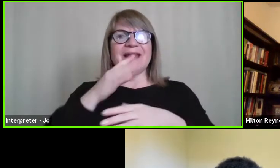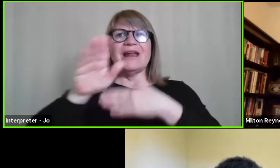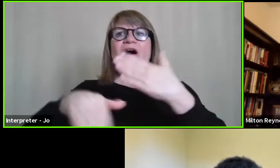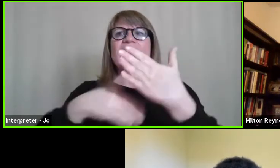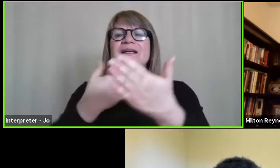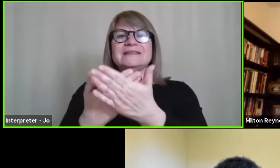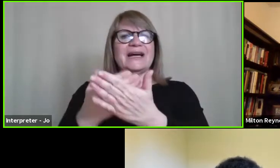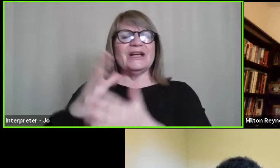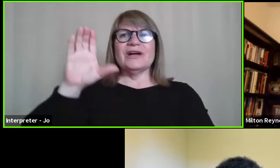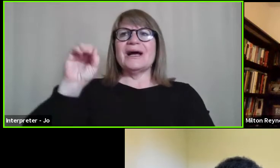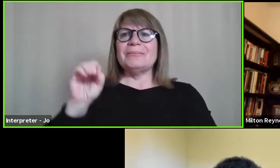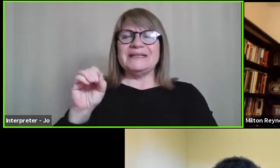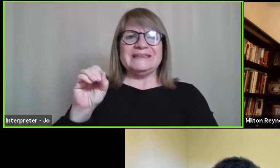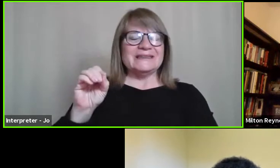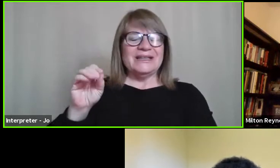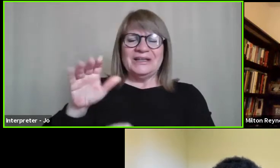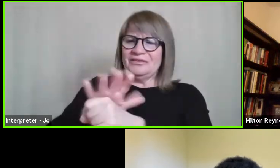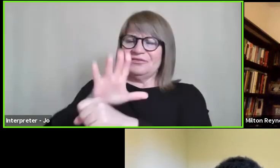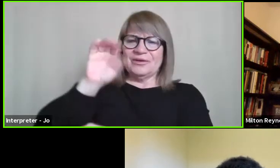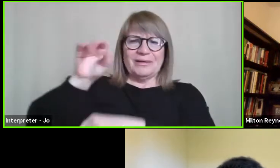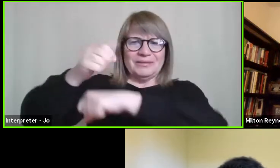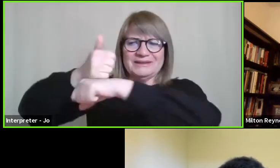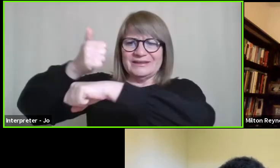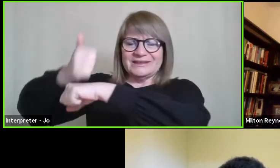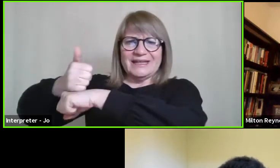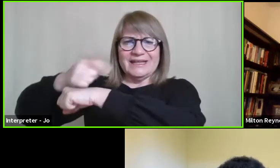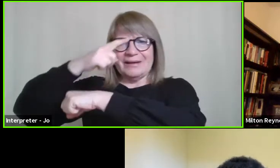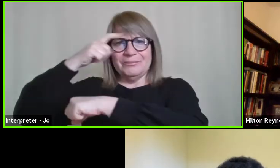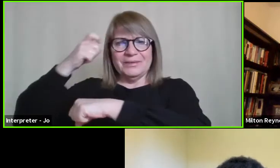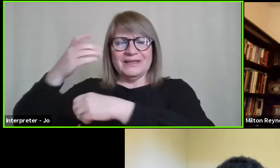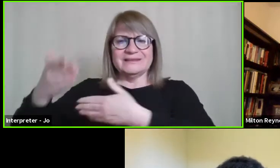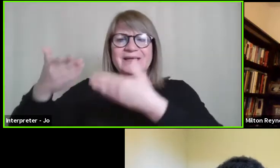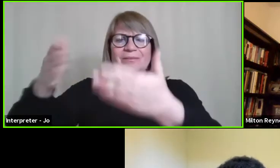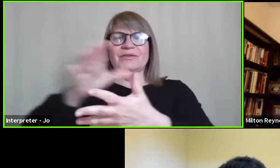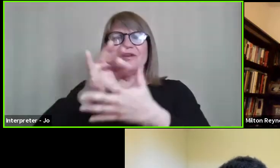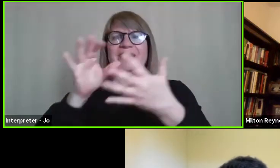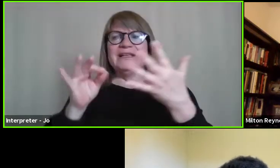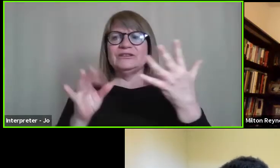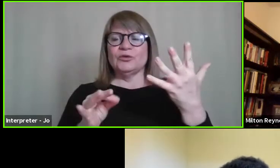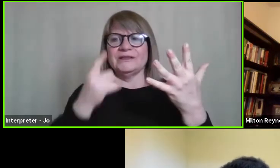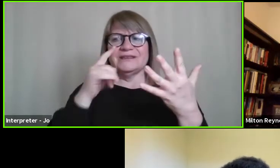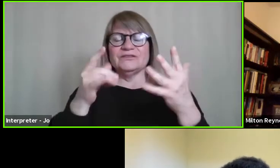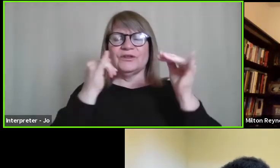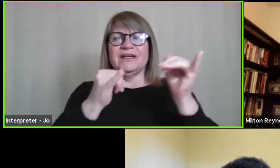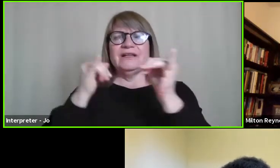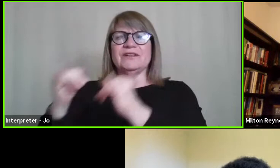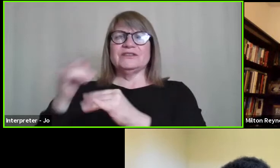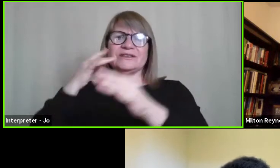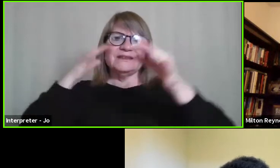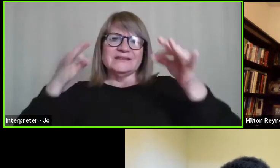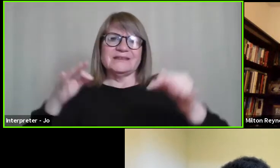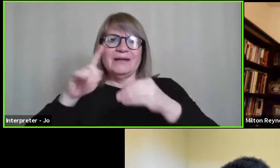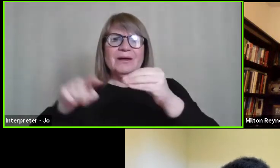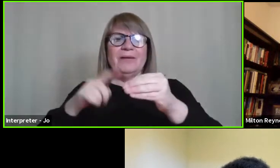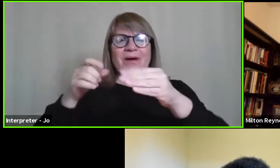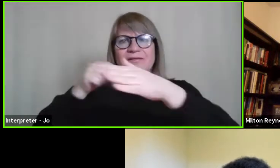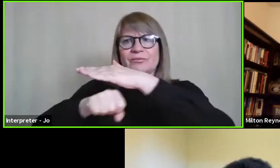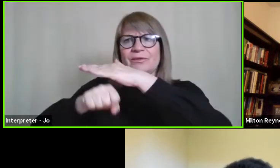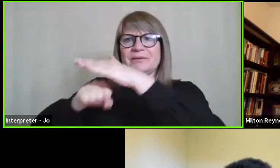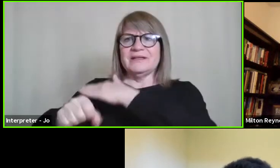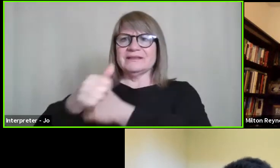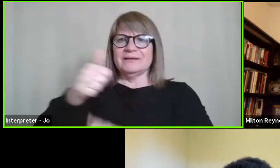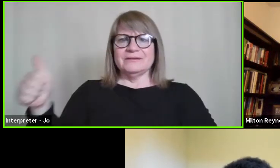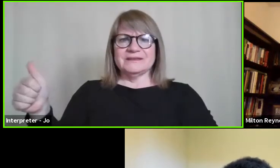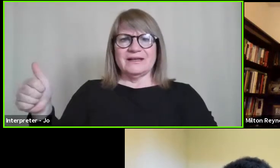idea of choice and providing choice to individuals um so that they can make decisions about their family formation